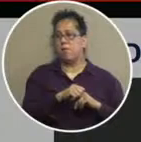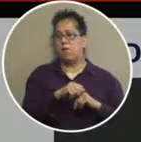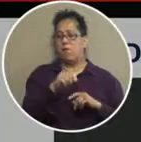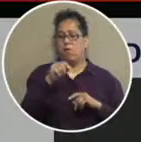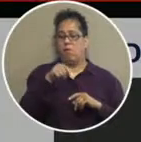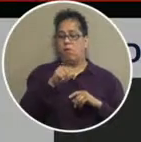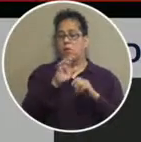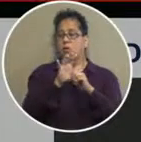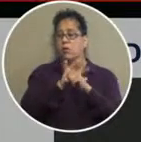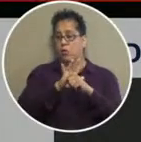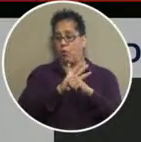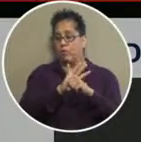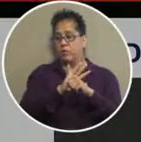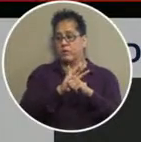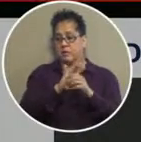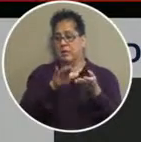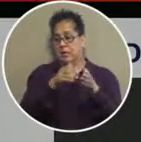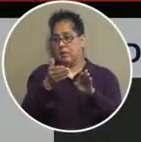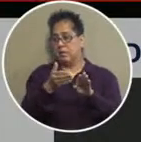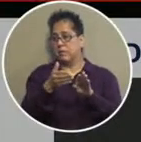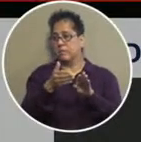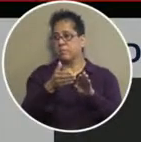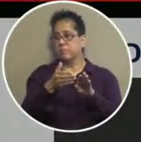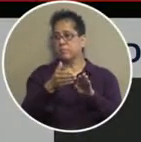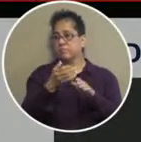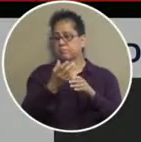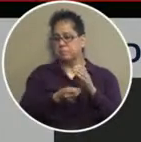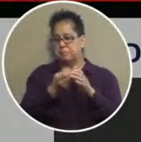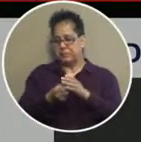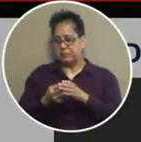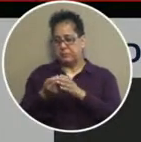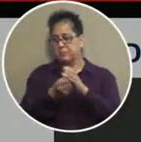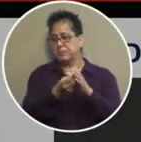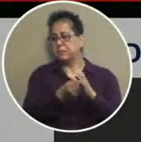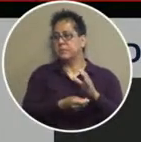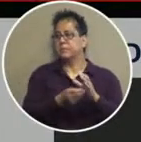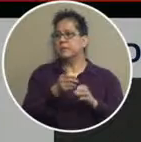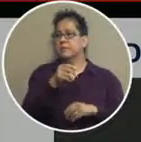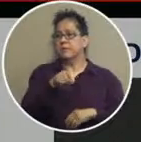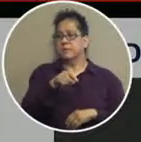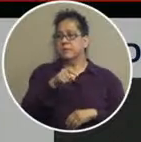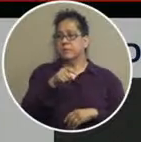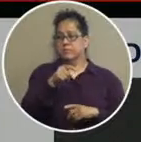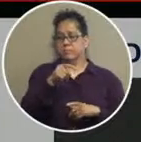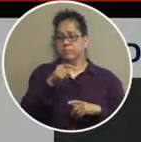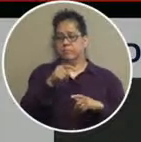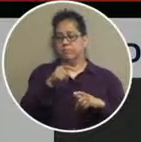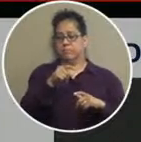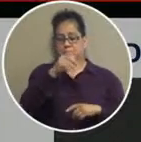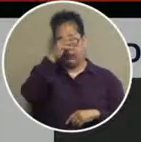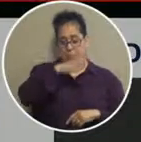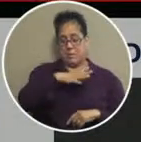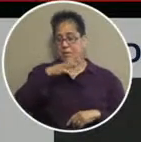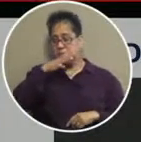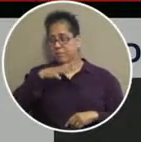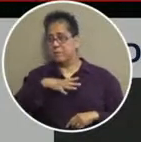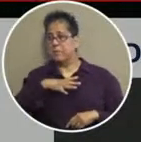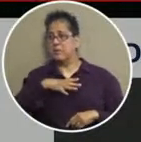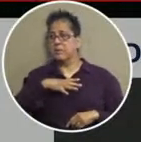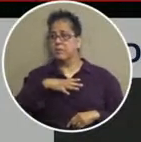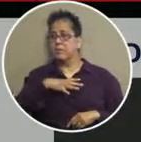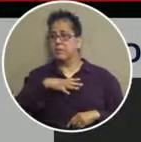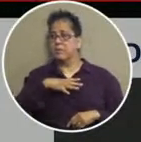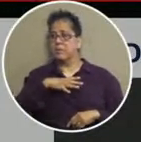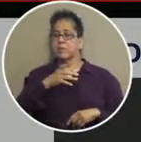The COVID-related deaths, we see that it happens very disproportionately between males and